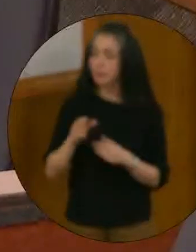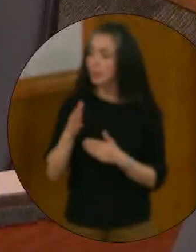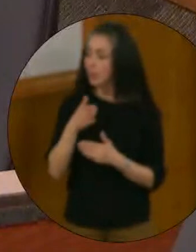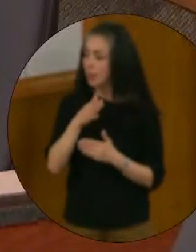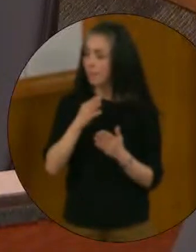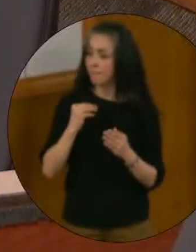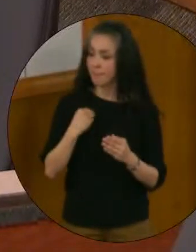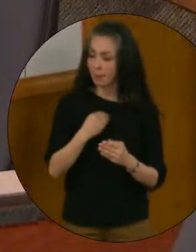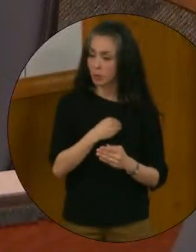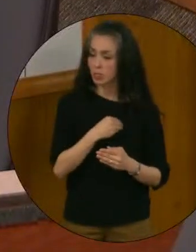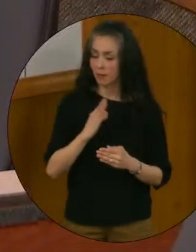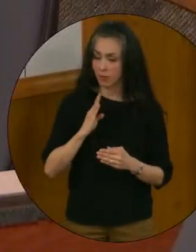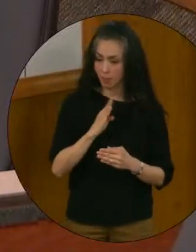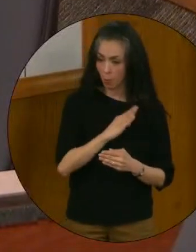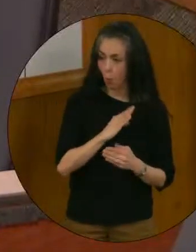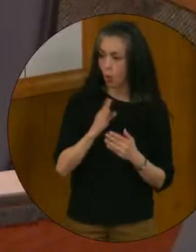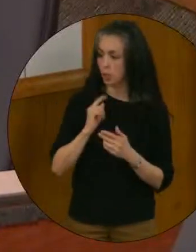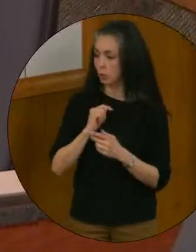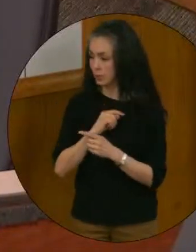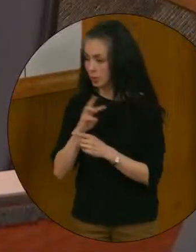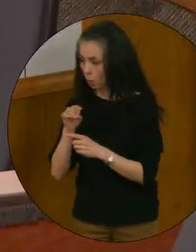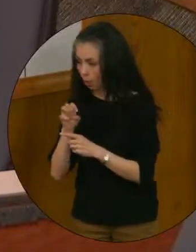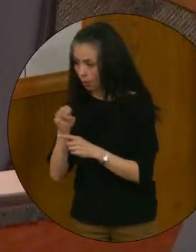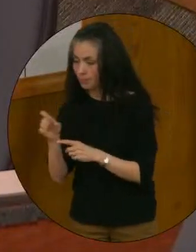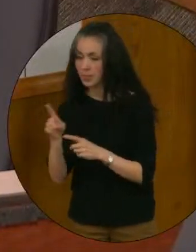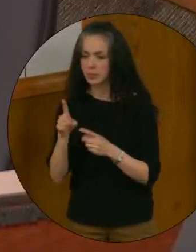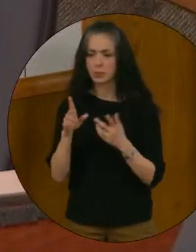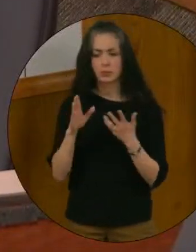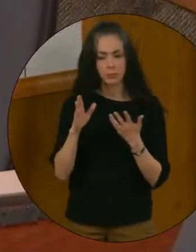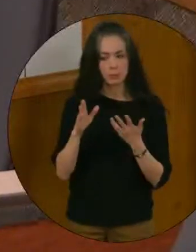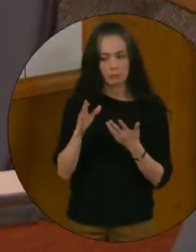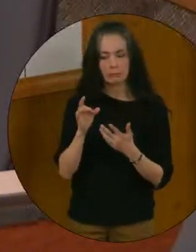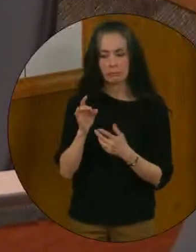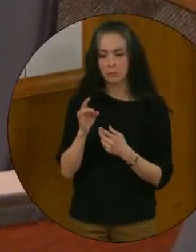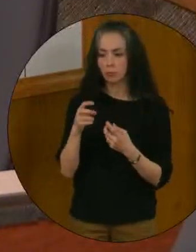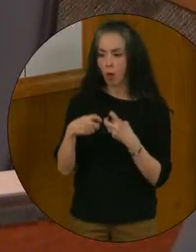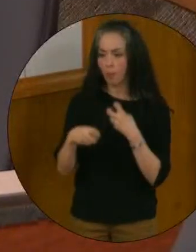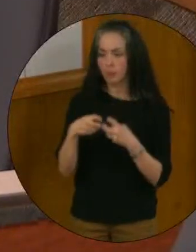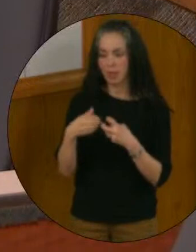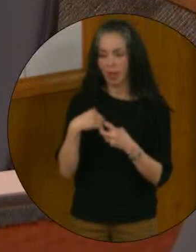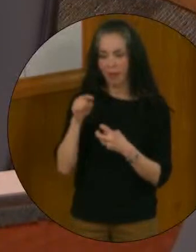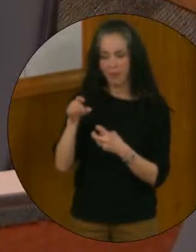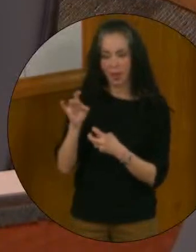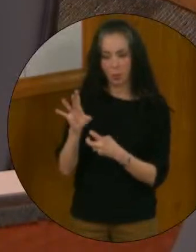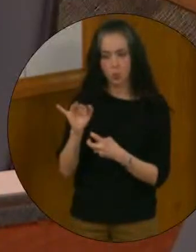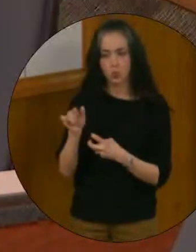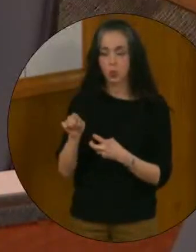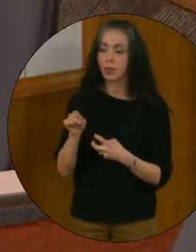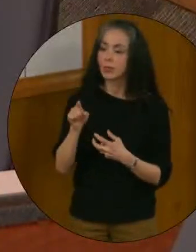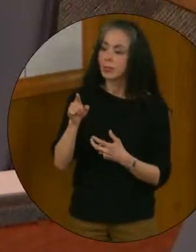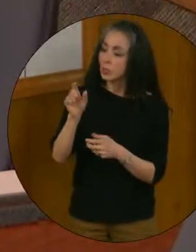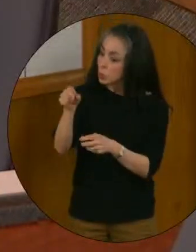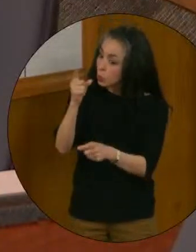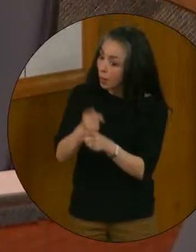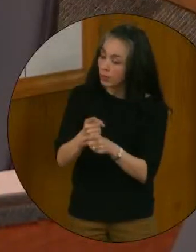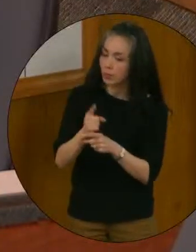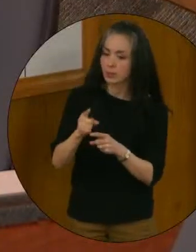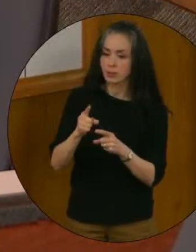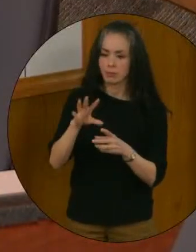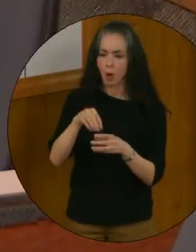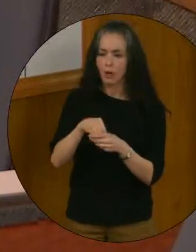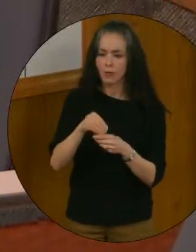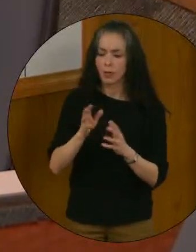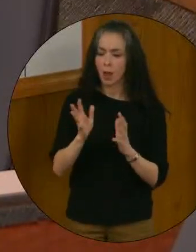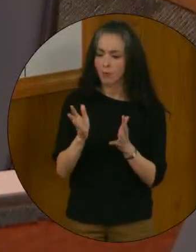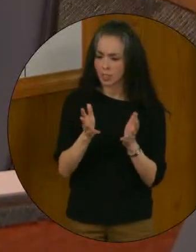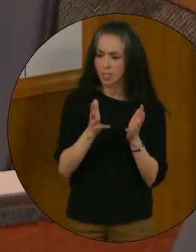board, Trustee Williams, that is a great problem to have. And I'll say this because, yes, you're right. And I think that's part of the conversation that we